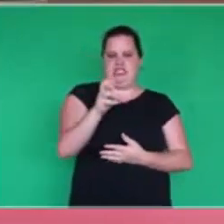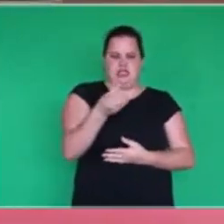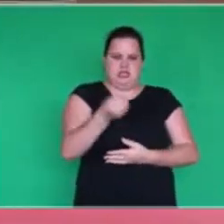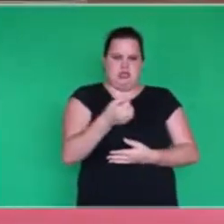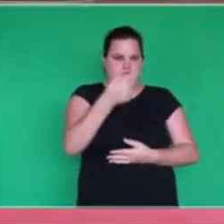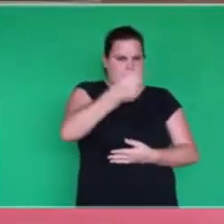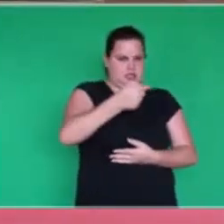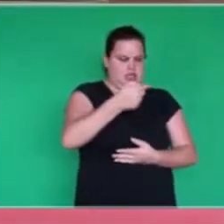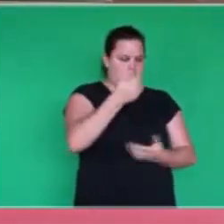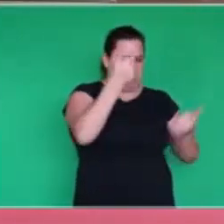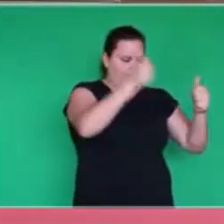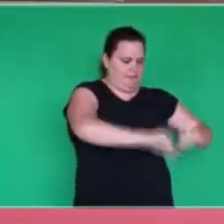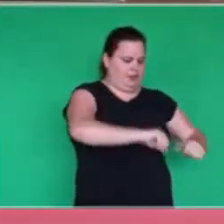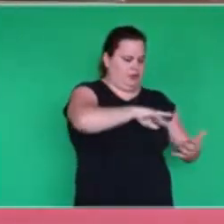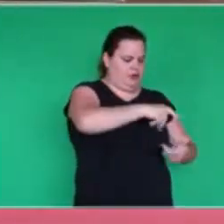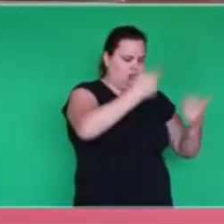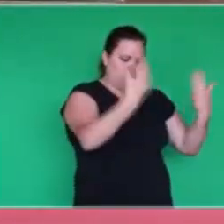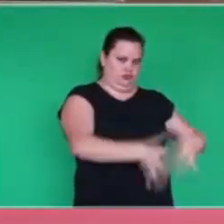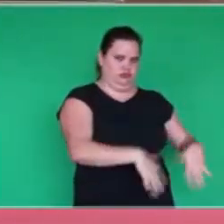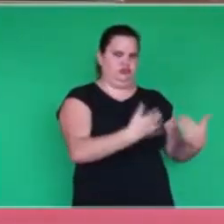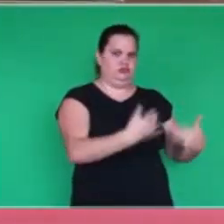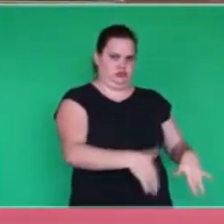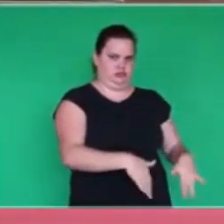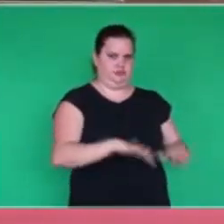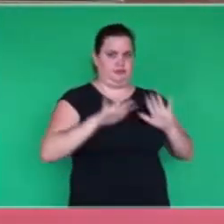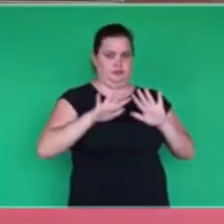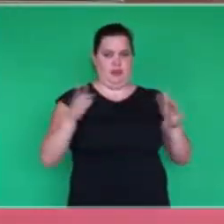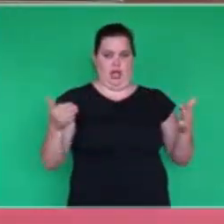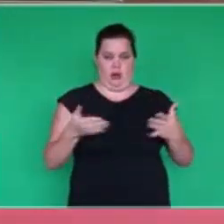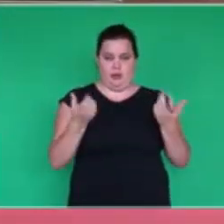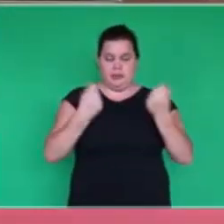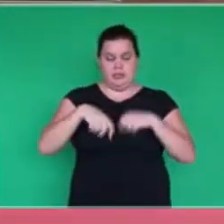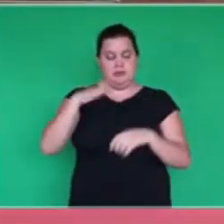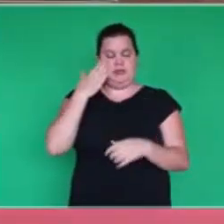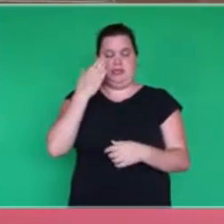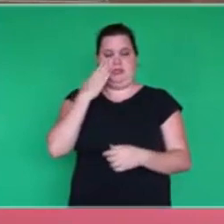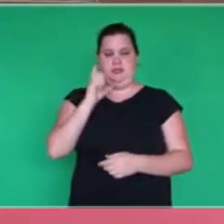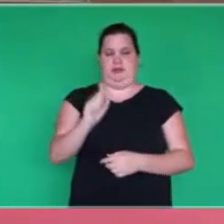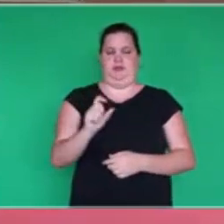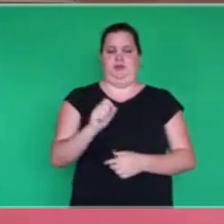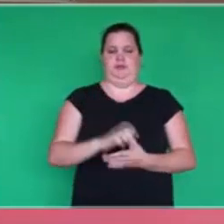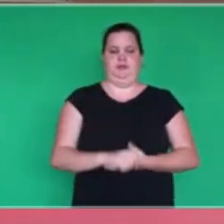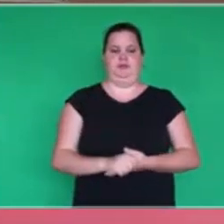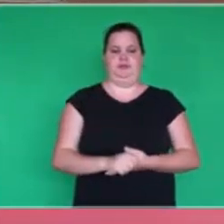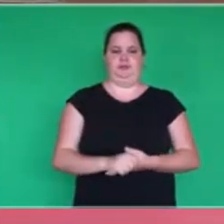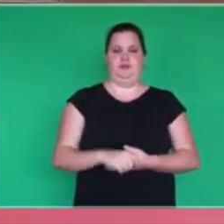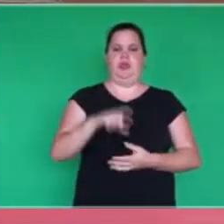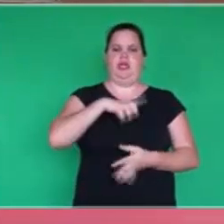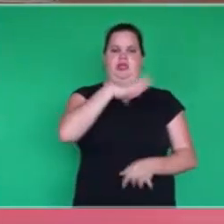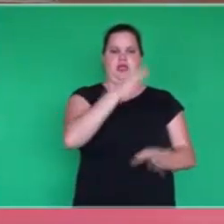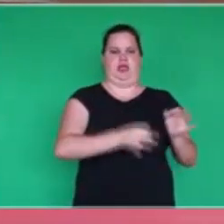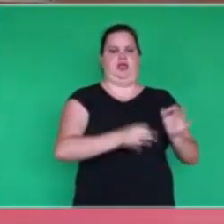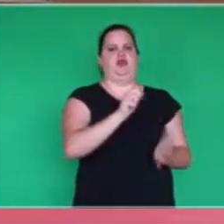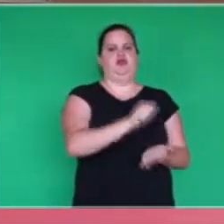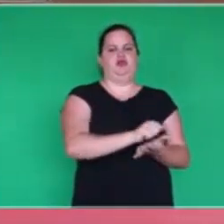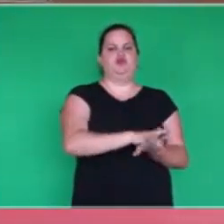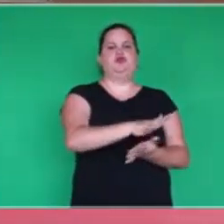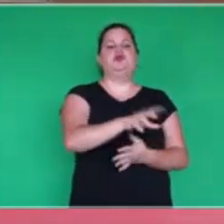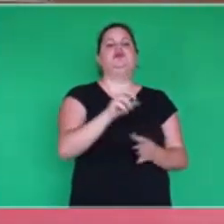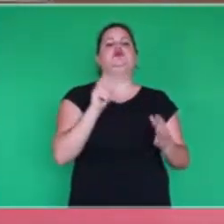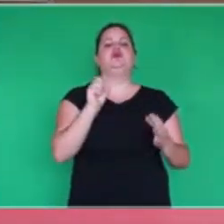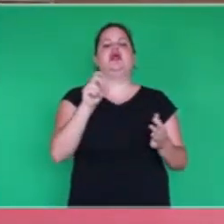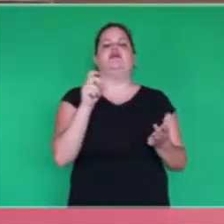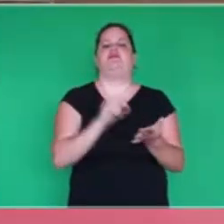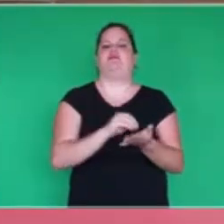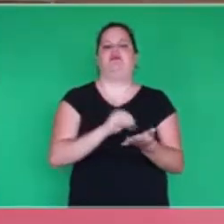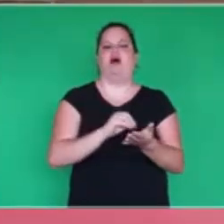the millennia. Jesus will take his church with the Holy Spirit. Jesus shall come for